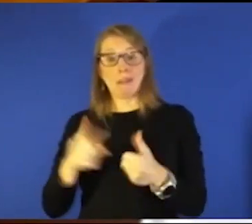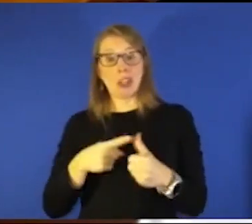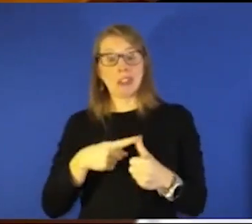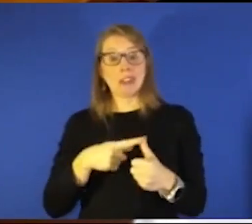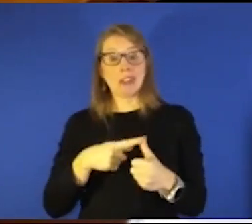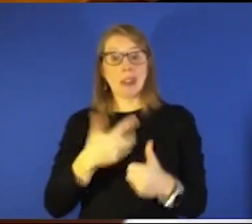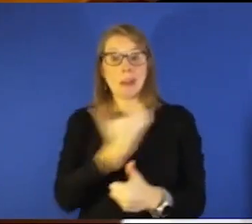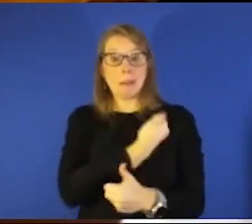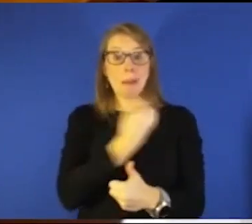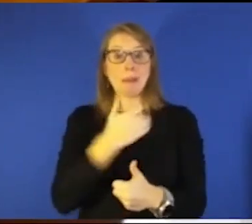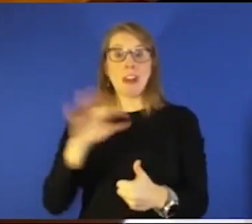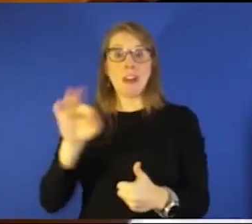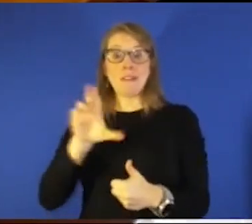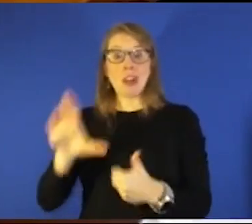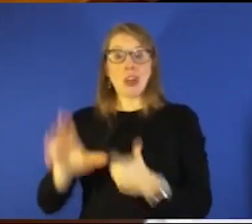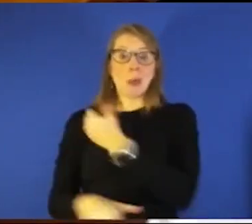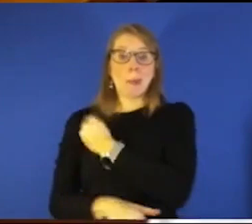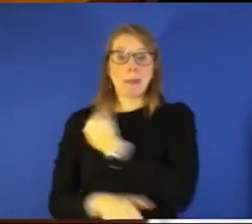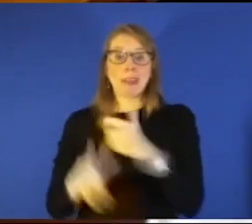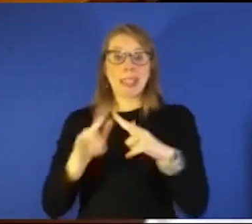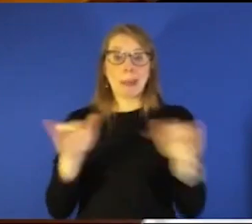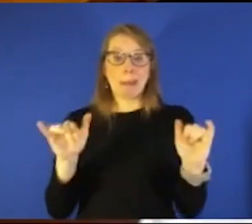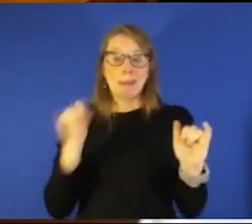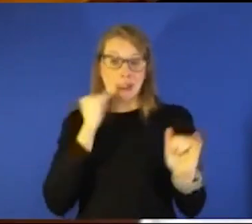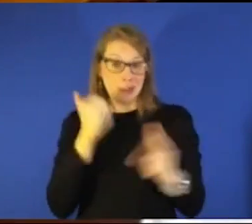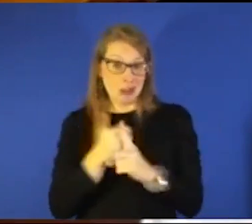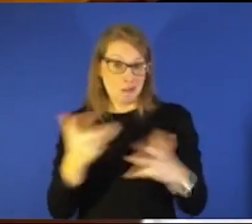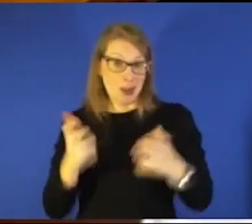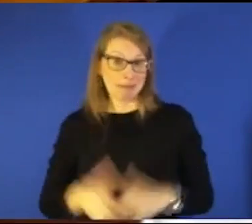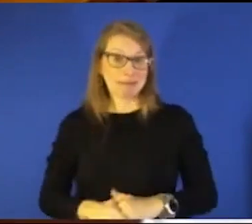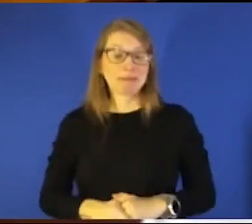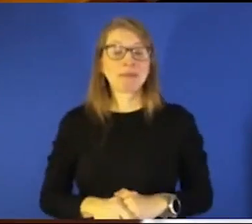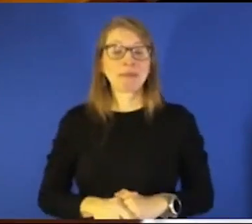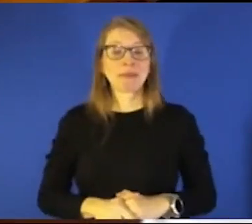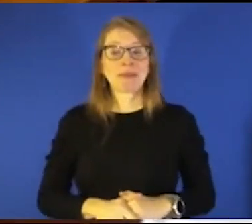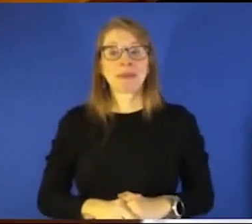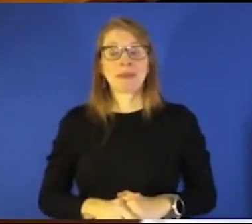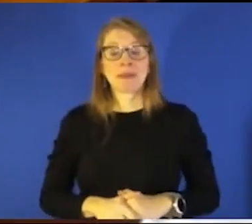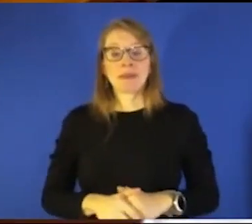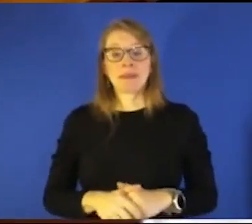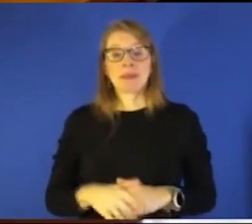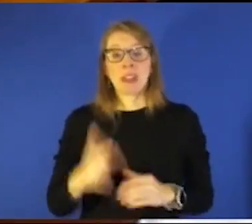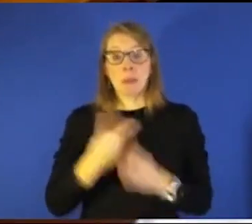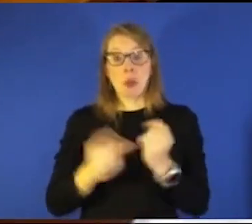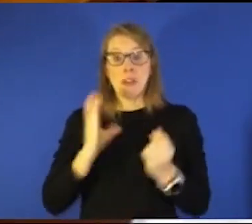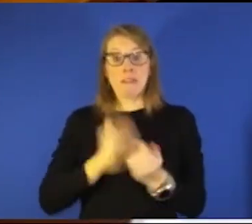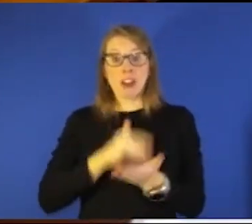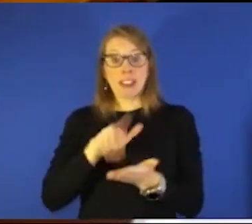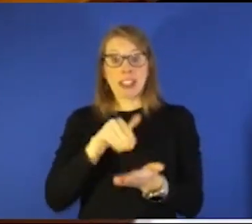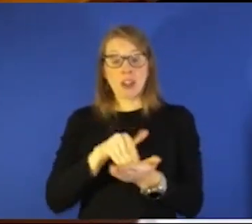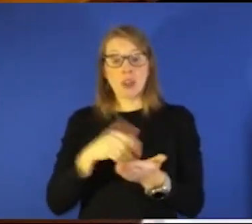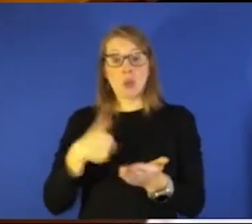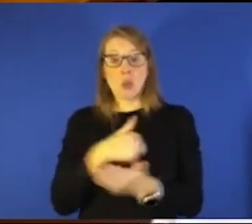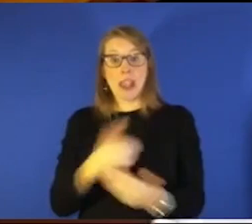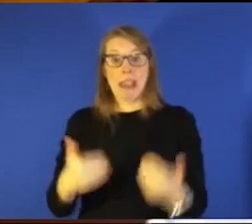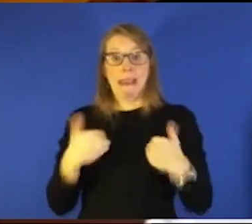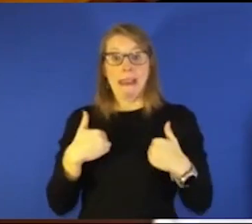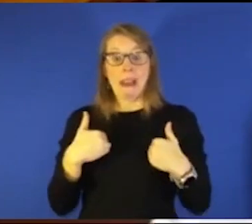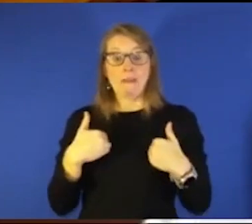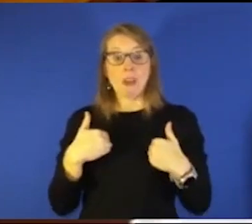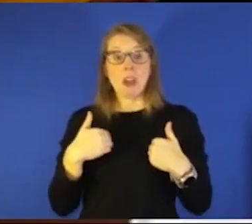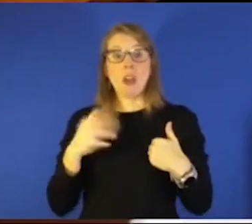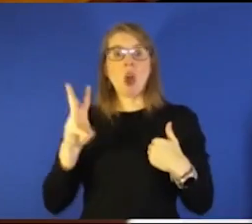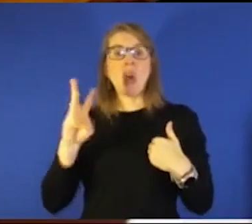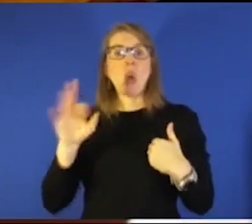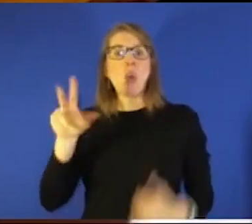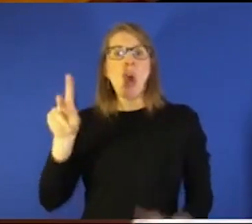along with your flu shot at the same time if you desire. And we have at both of our centers, we have walk-ins.